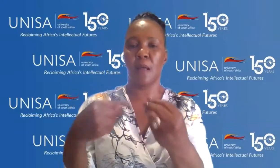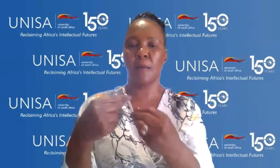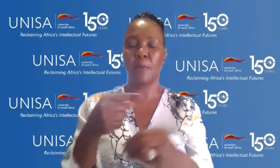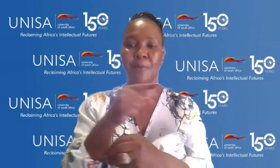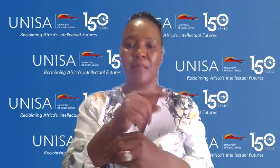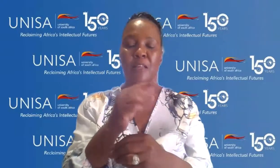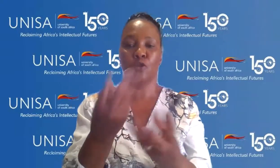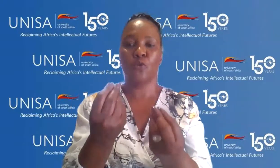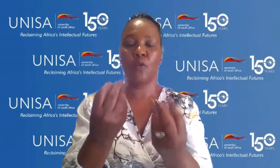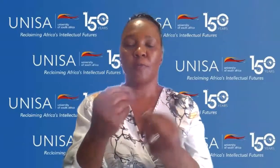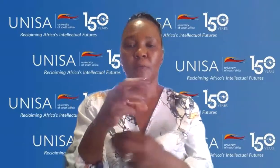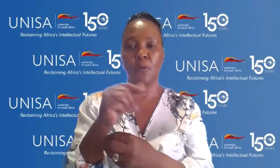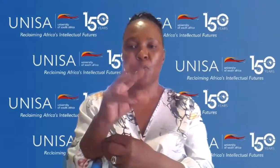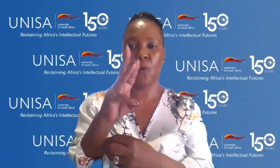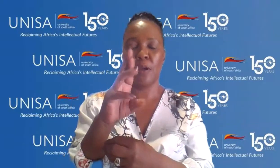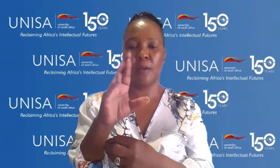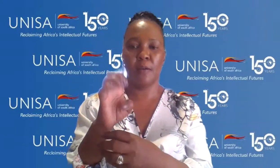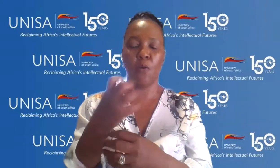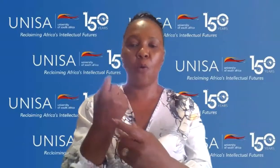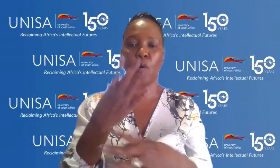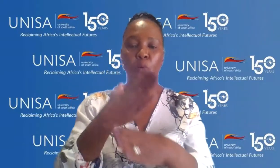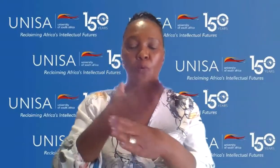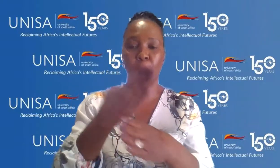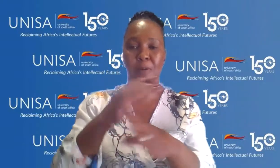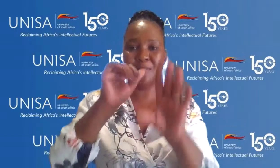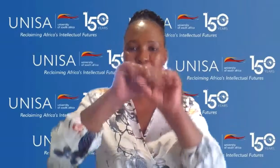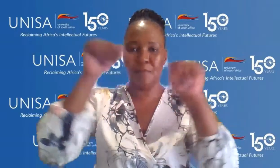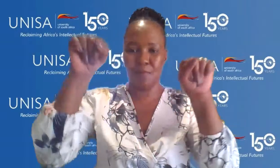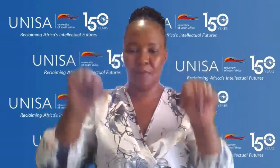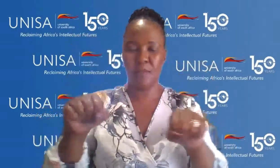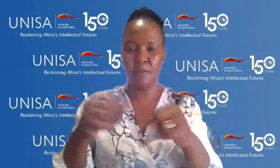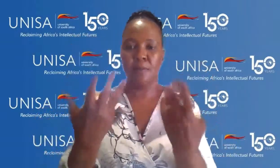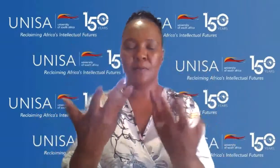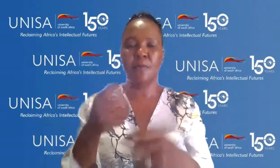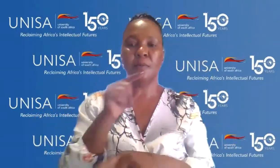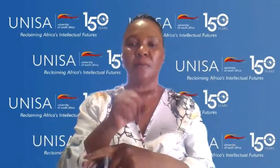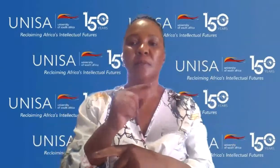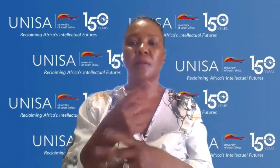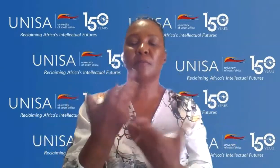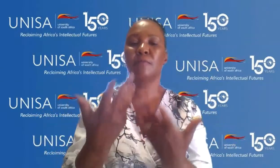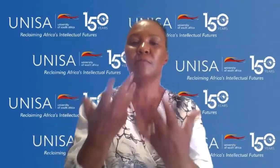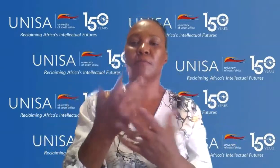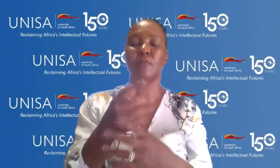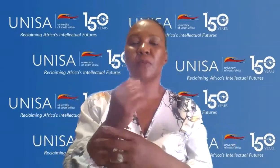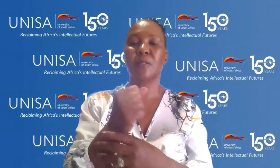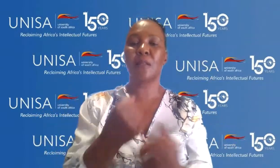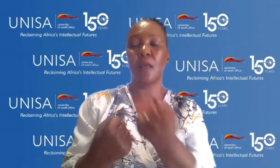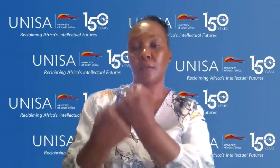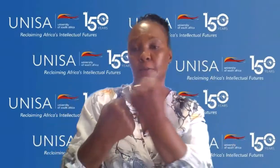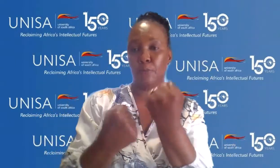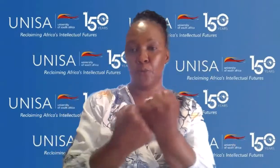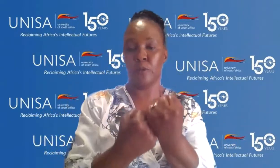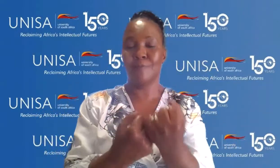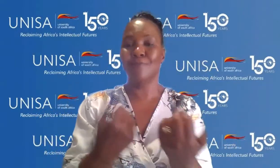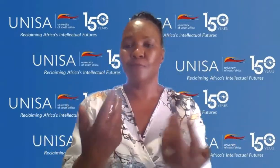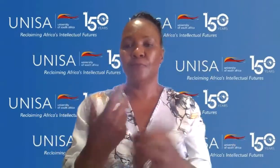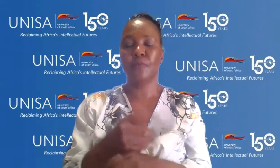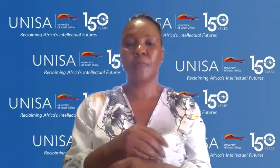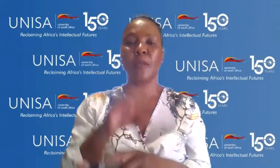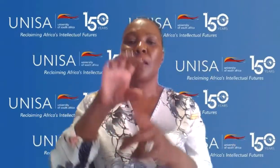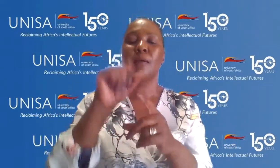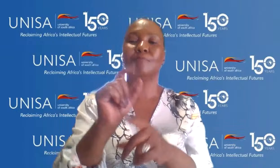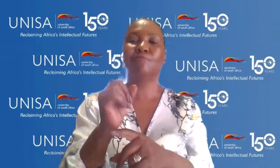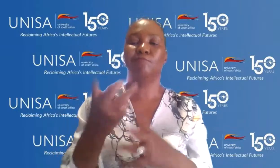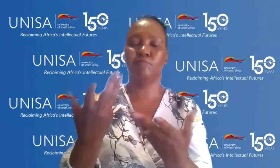the operating system that is or that are being supported. So you will find that